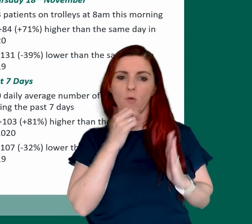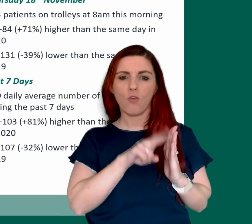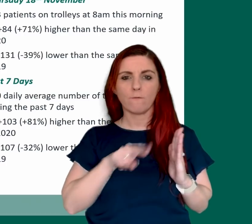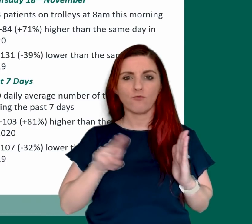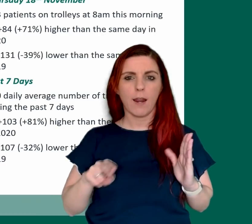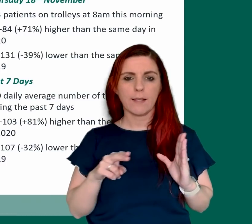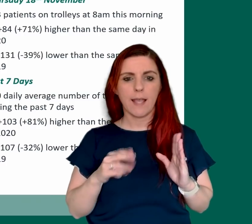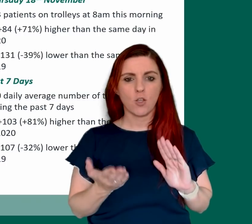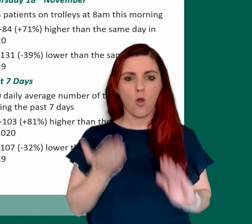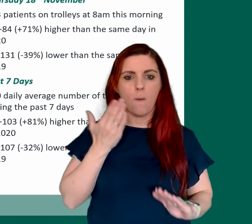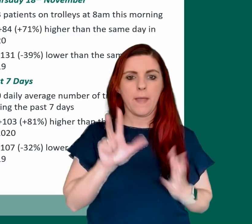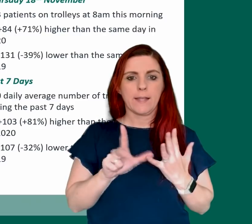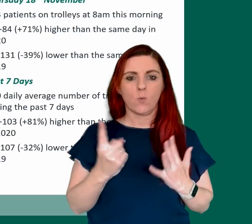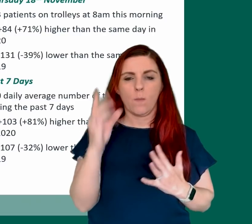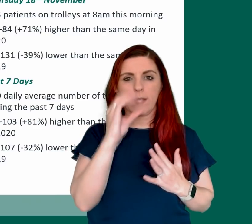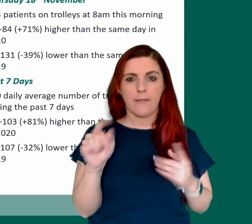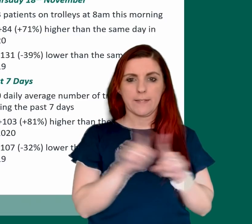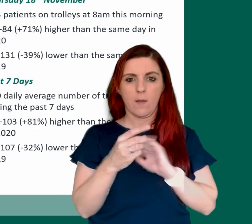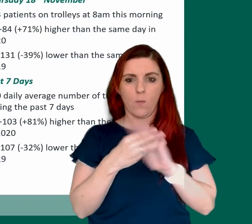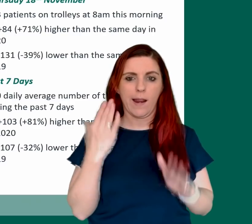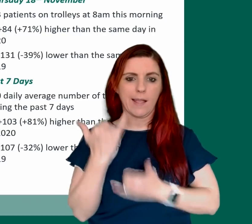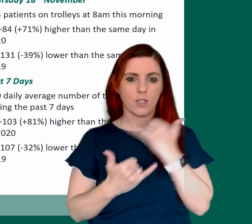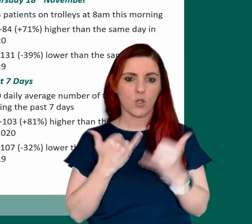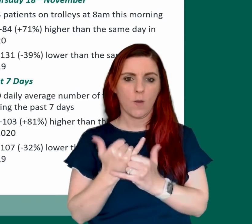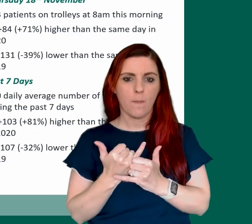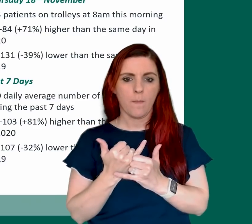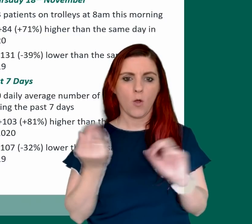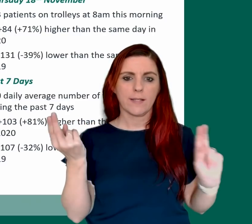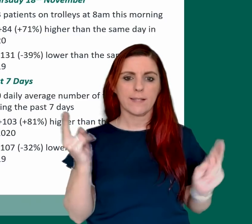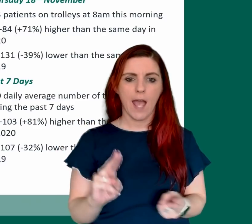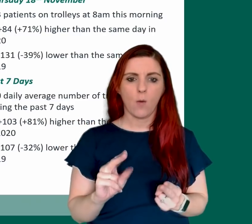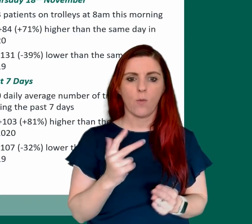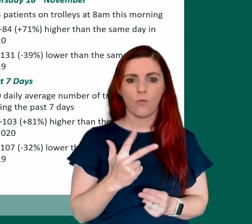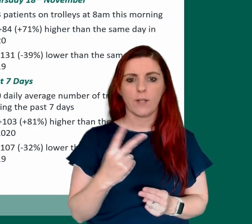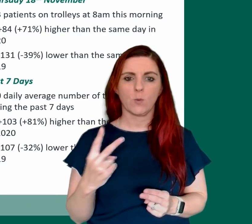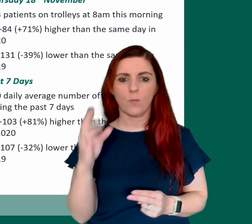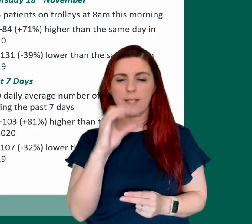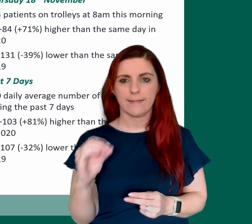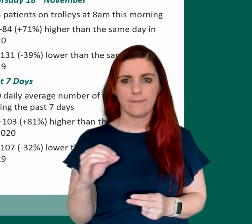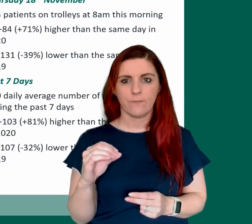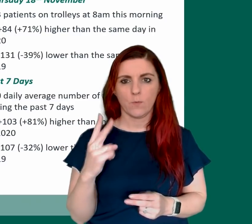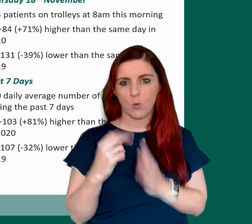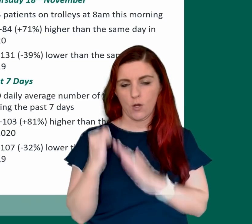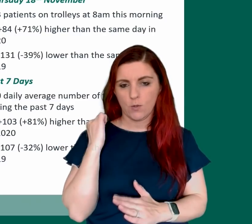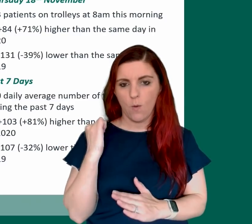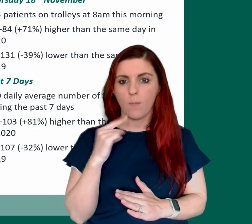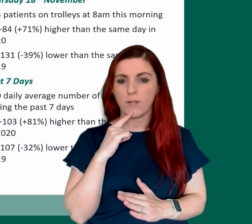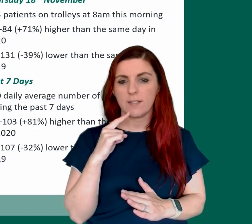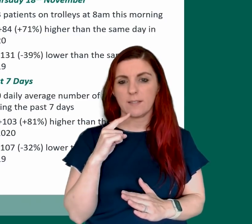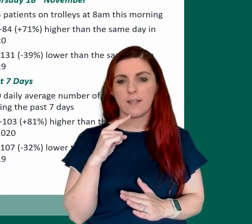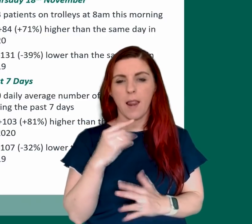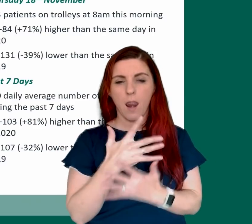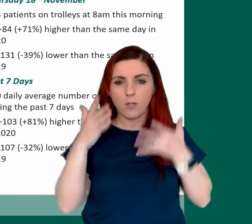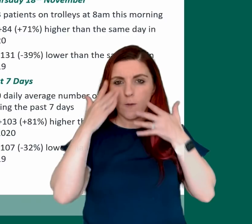is up 81% in the same week last year, but down 32%. So again, sitting in the middle there, and very significant focus